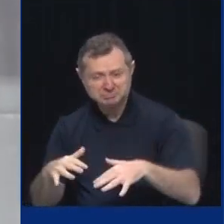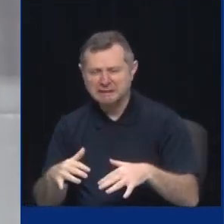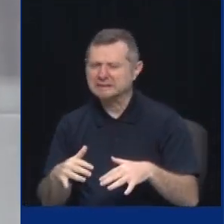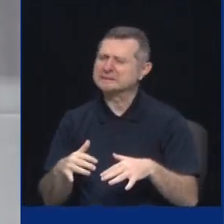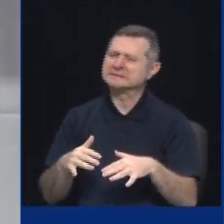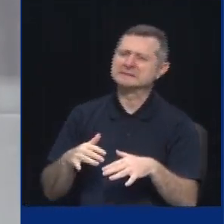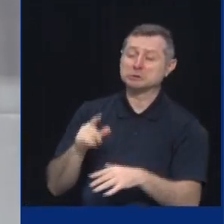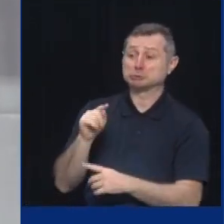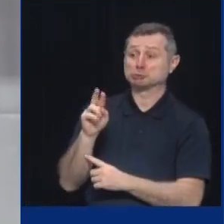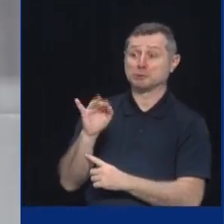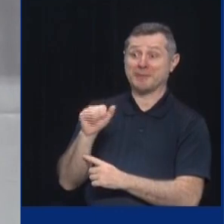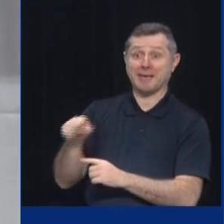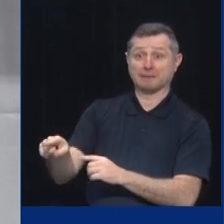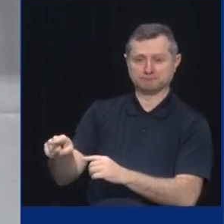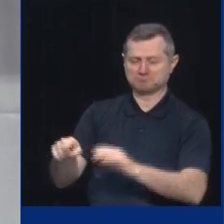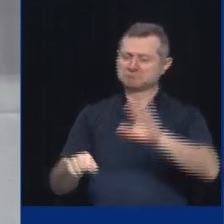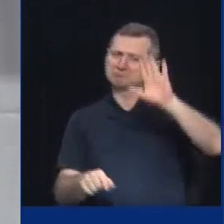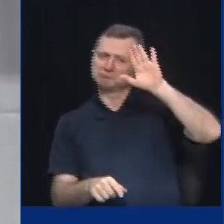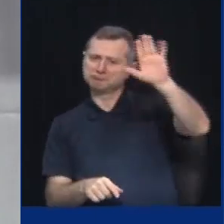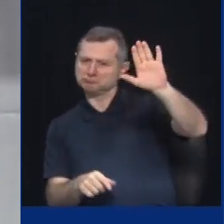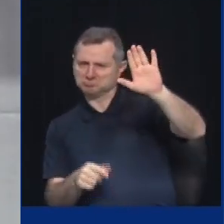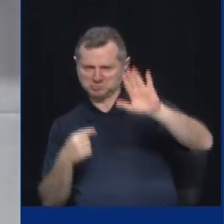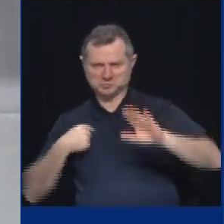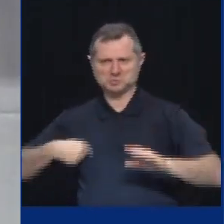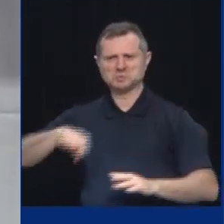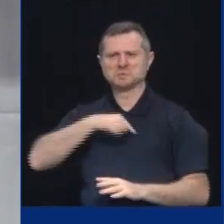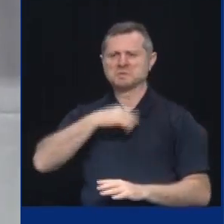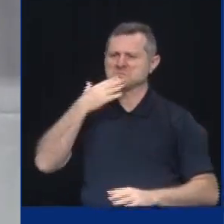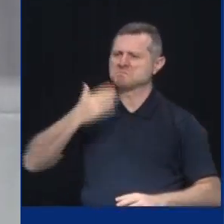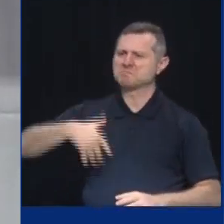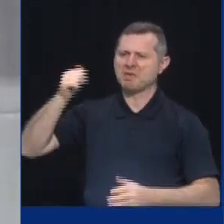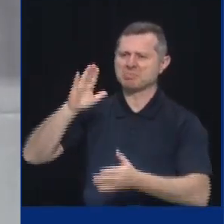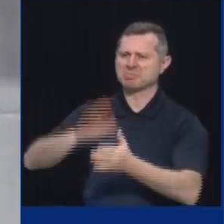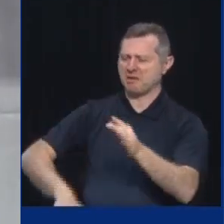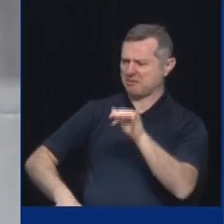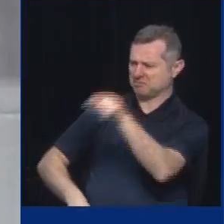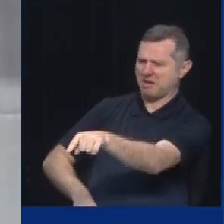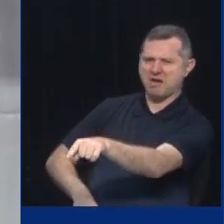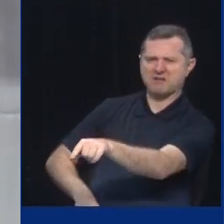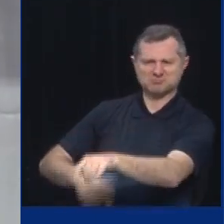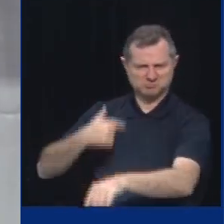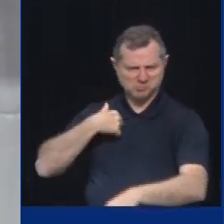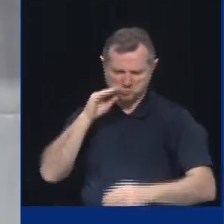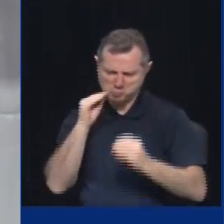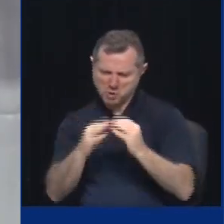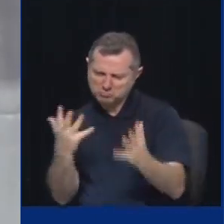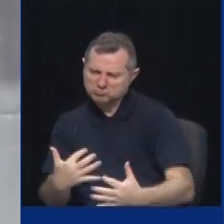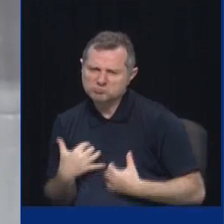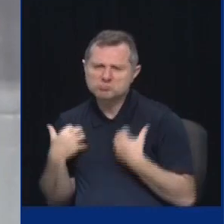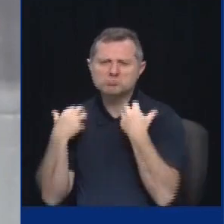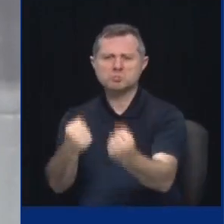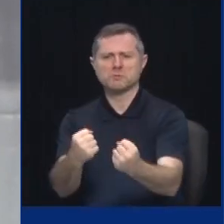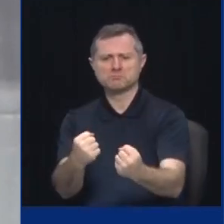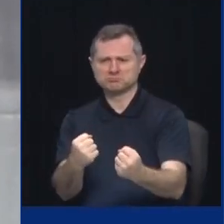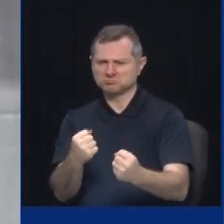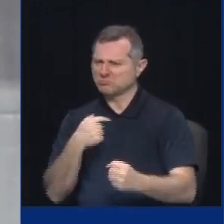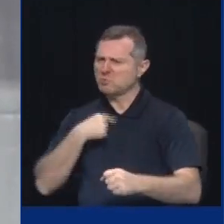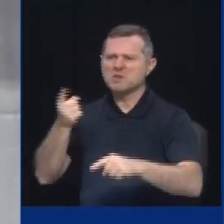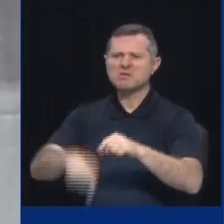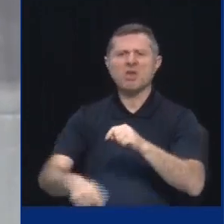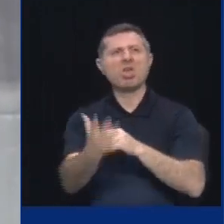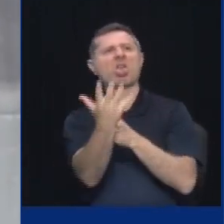more resilient than that. We have more strength than that. You're not going to put New York